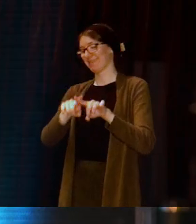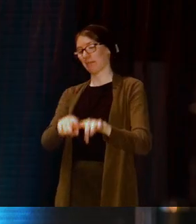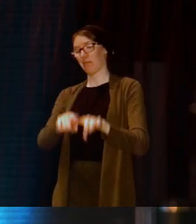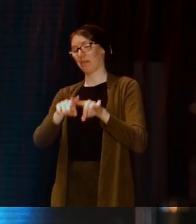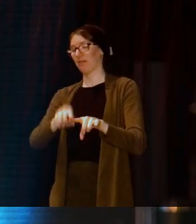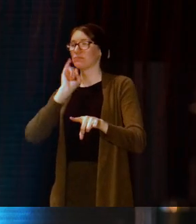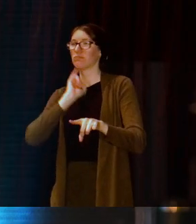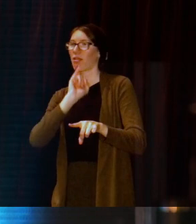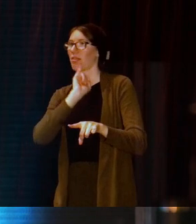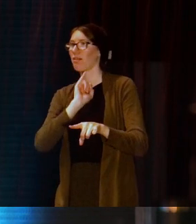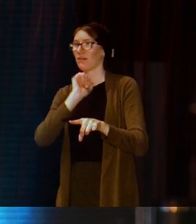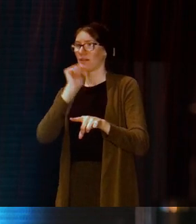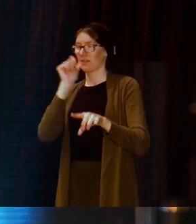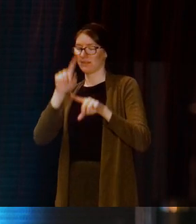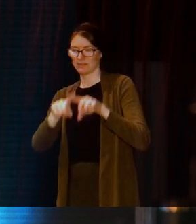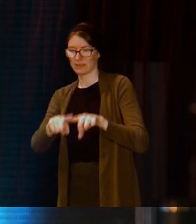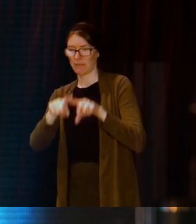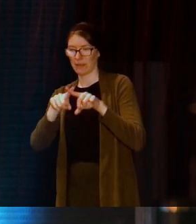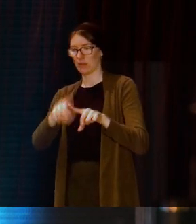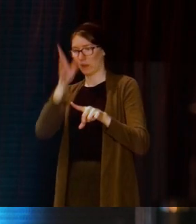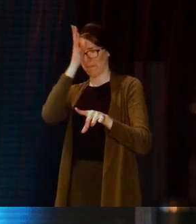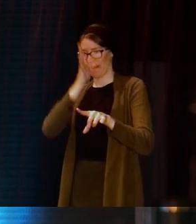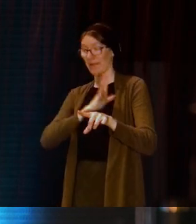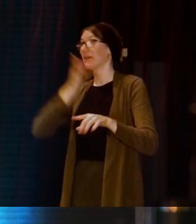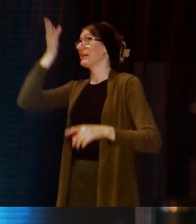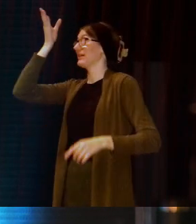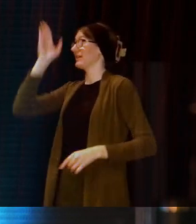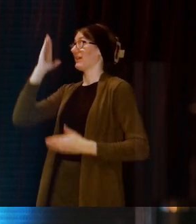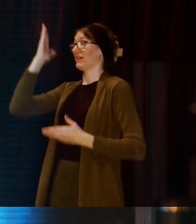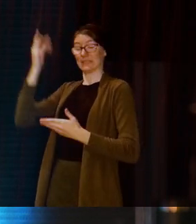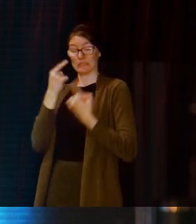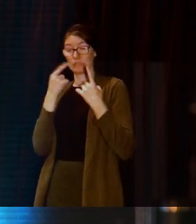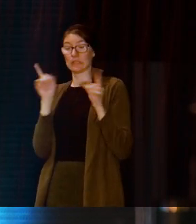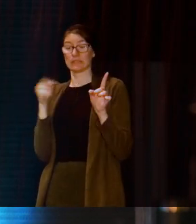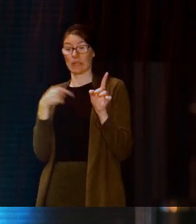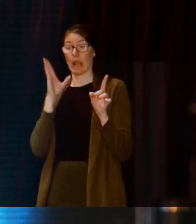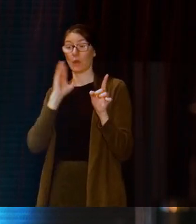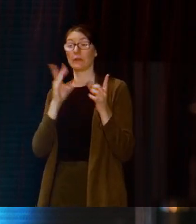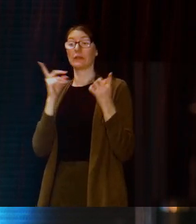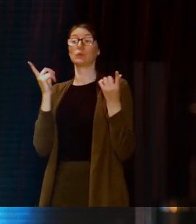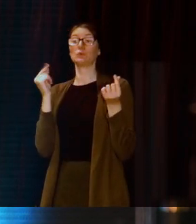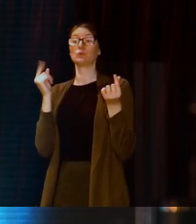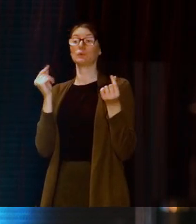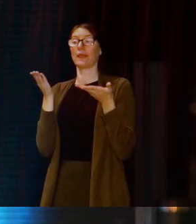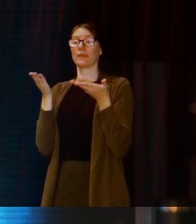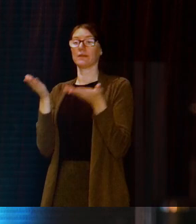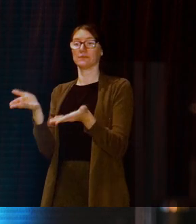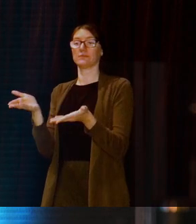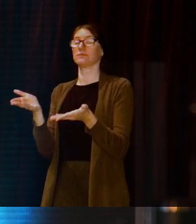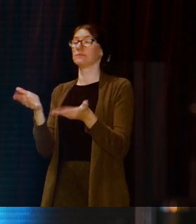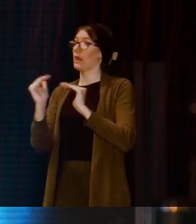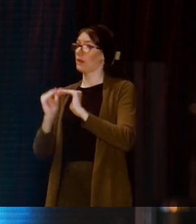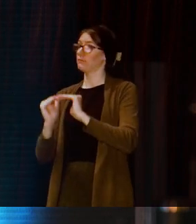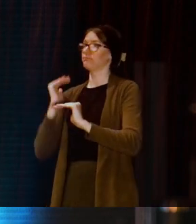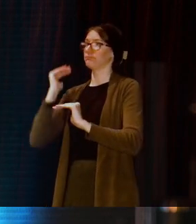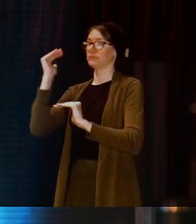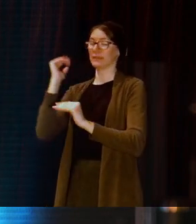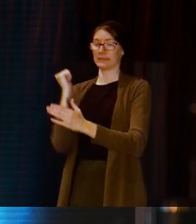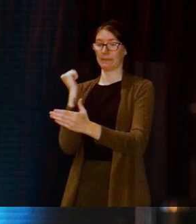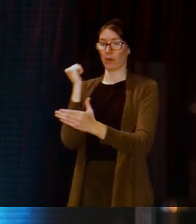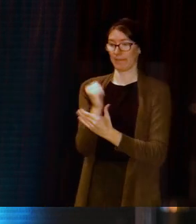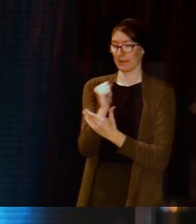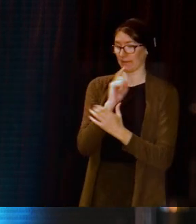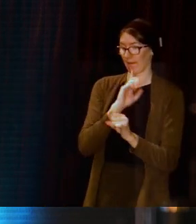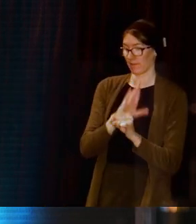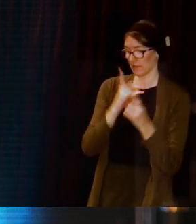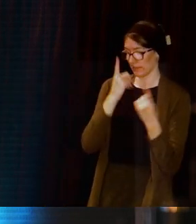on man. It's entirely dependent on God saying, this is what I'm going to do. And he amplifies the blessing of the Abrahamic covenant that he